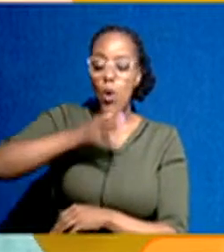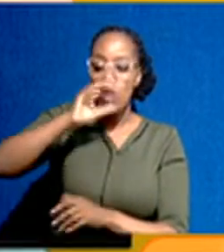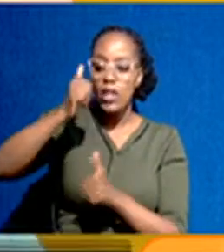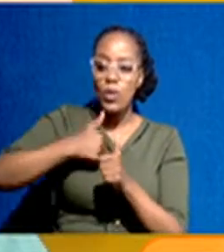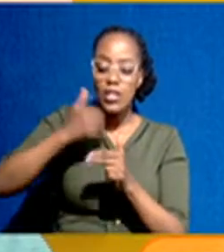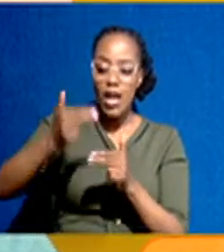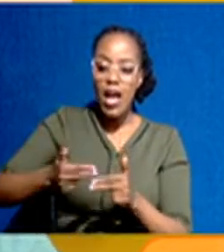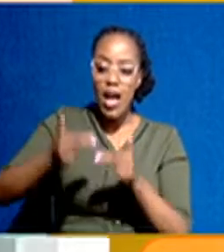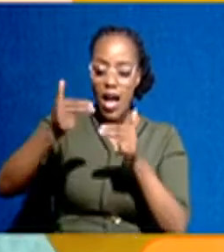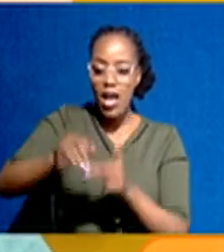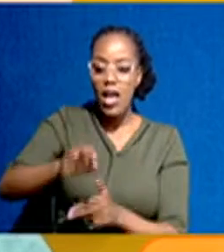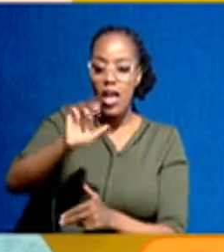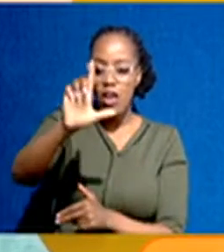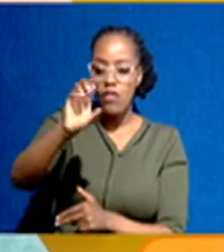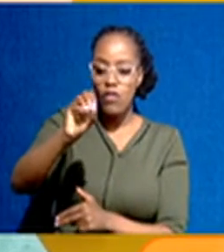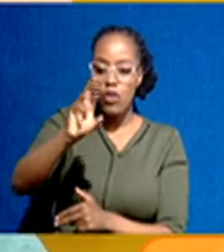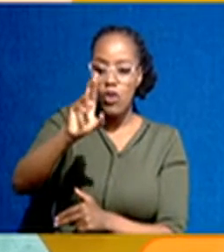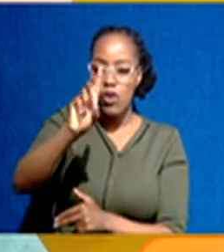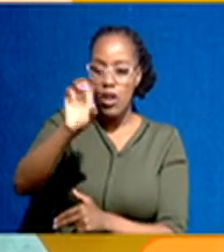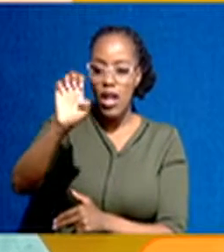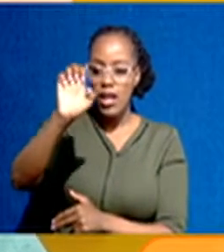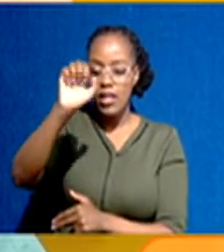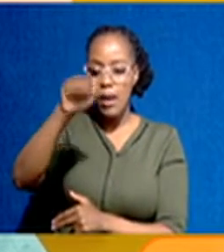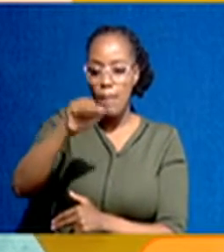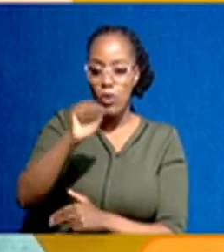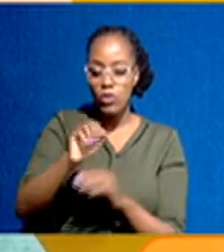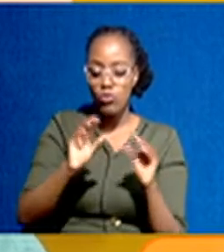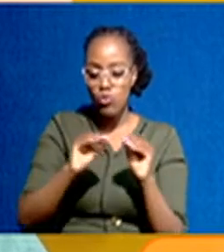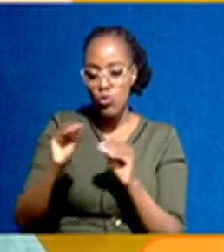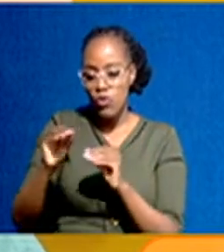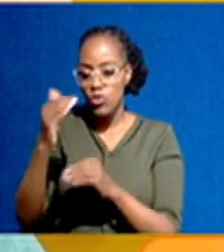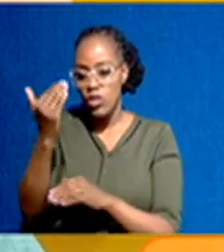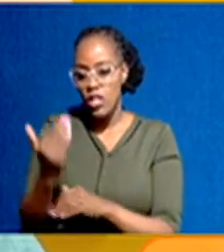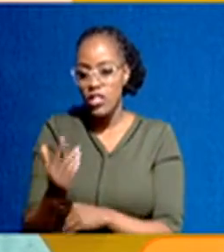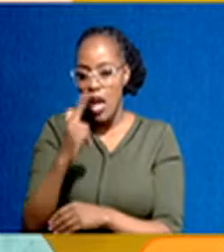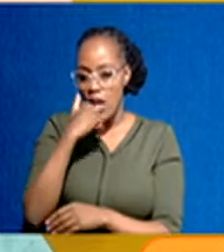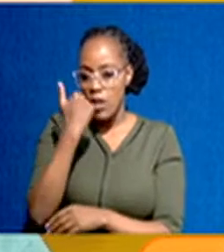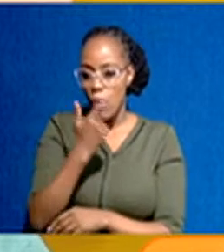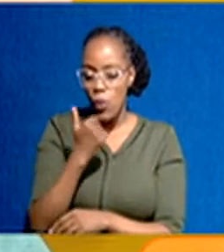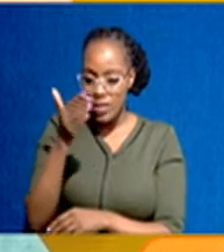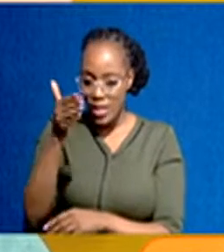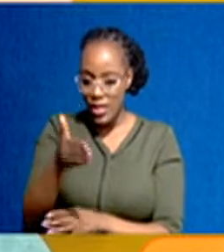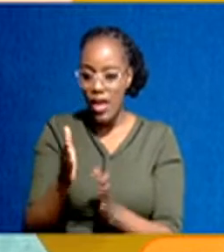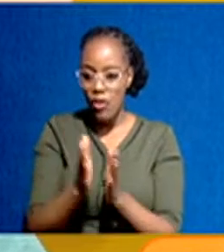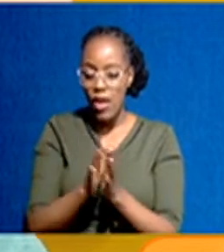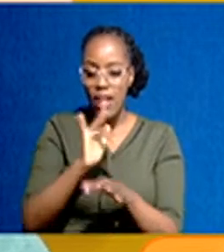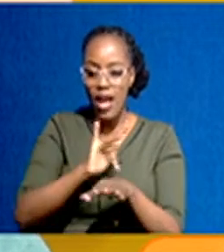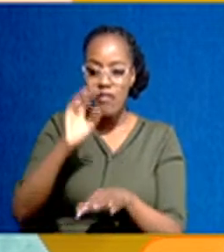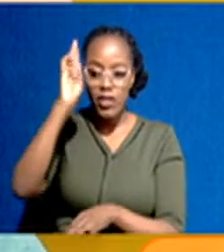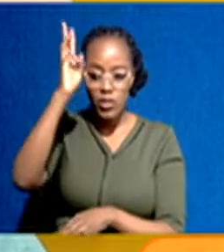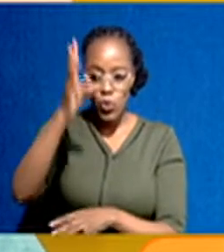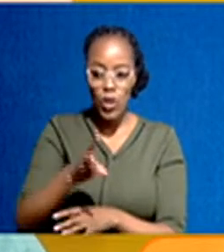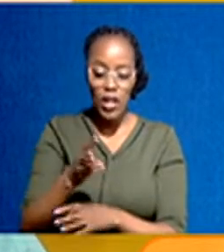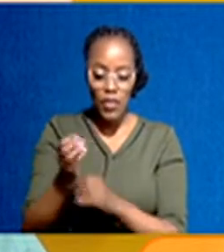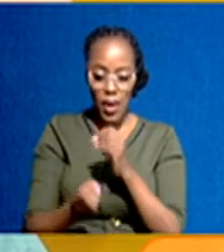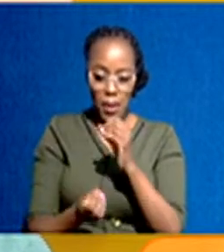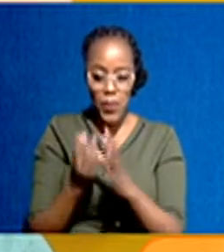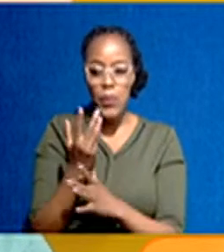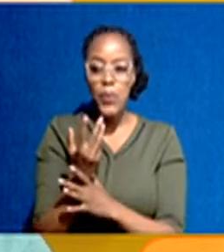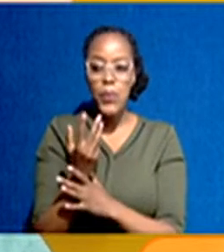high fluoride, it's able to cross over to the child through the umbilical cord, and it will affect the formation